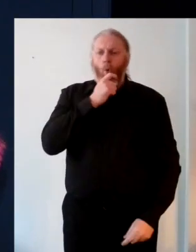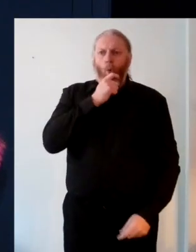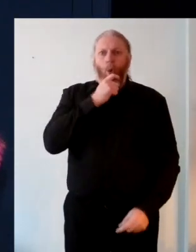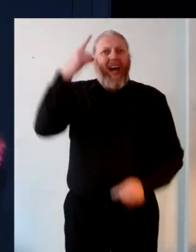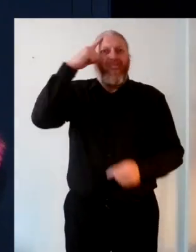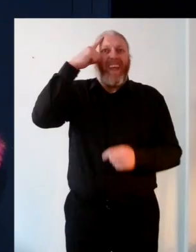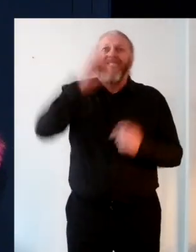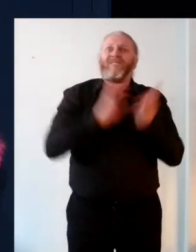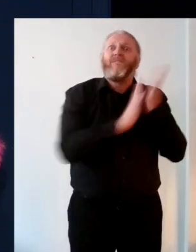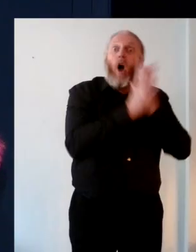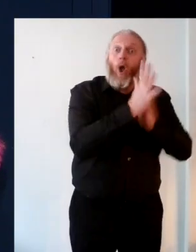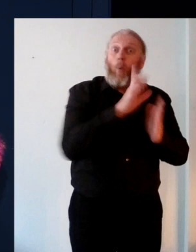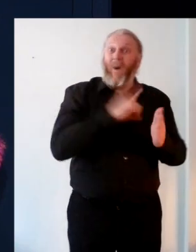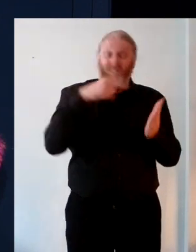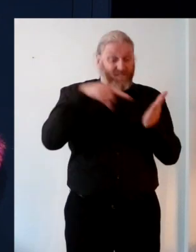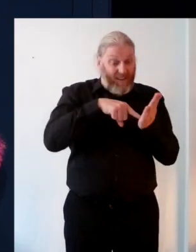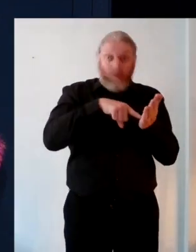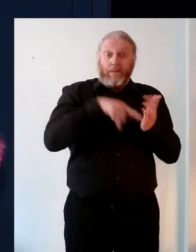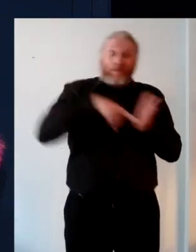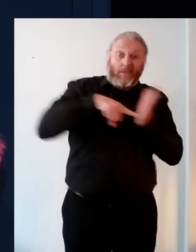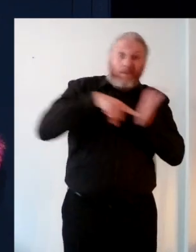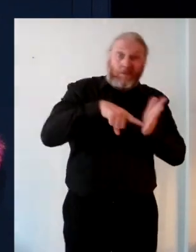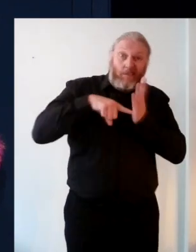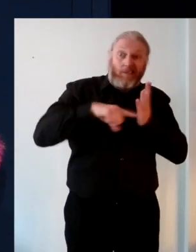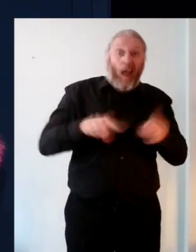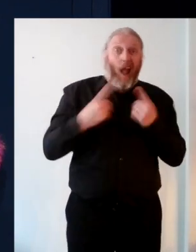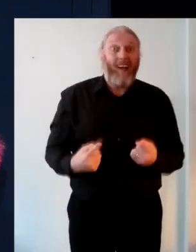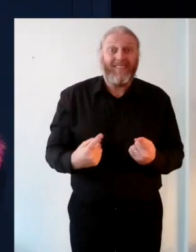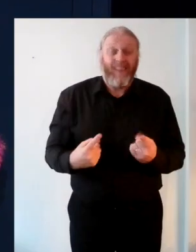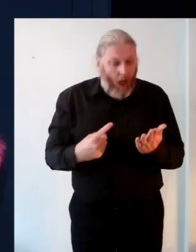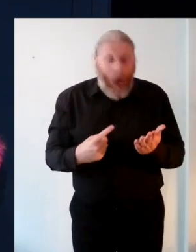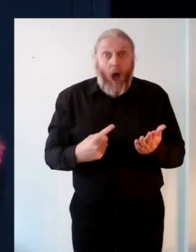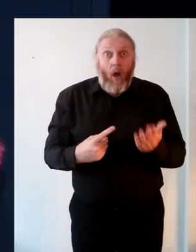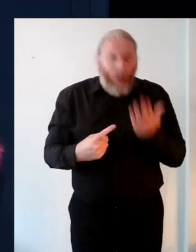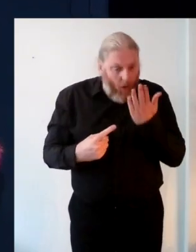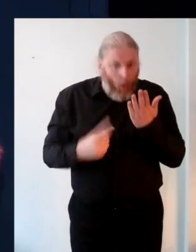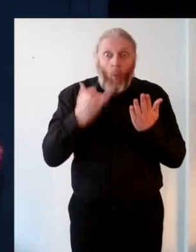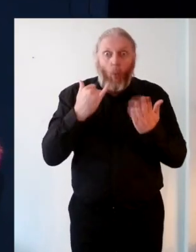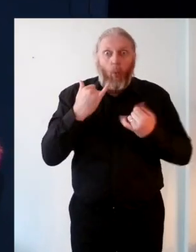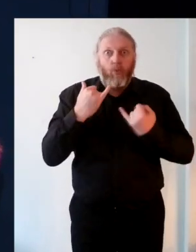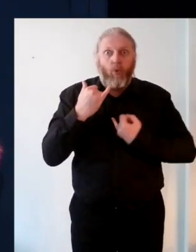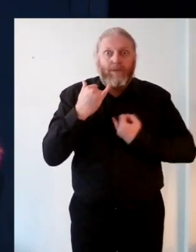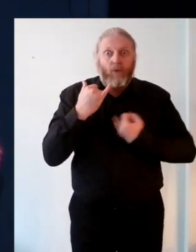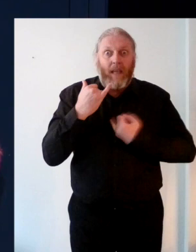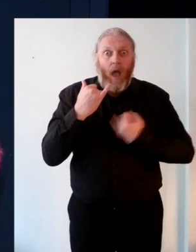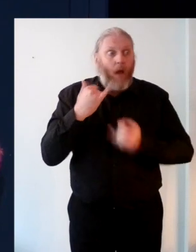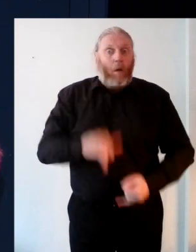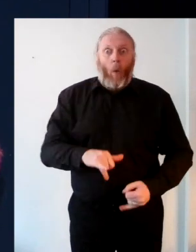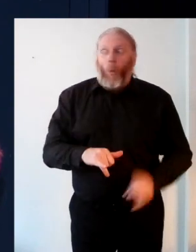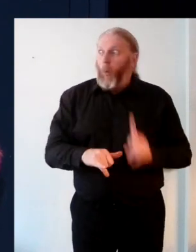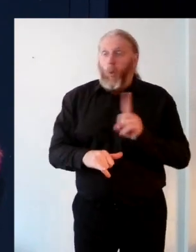Fire brigade, I guess. You see, my finger is stuck. It's stuck and I can't get it out like that. Yes. What? Oh, sorry.